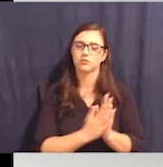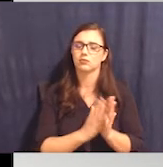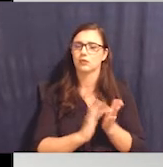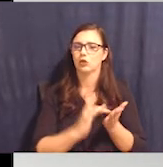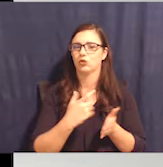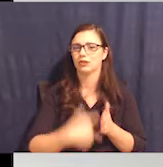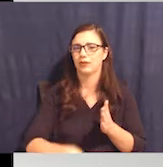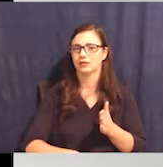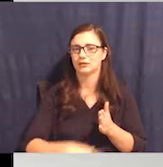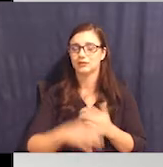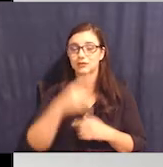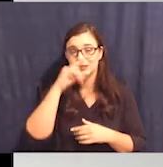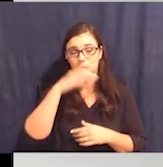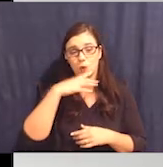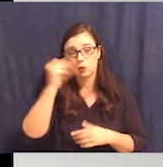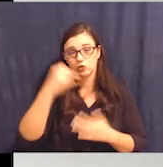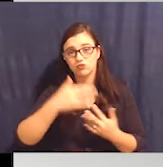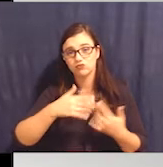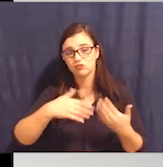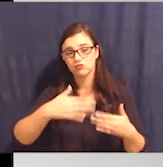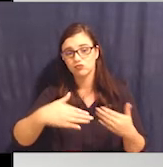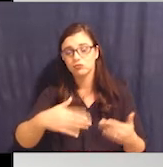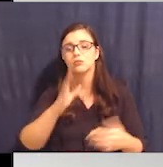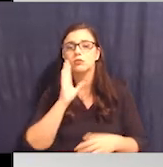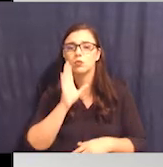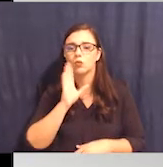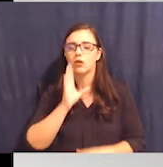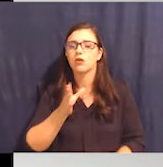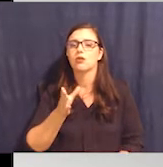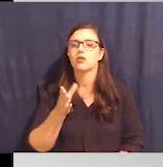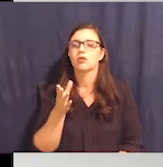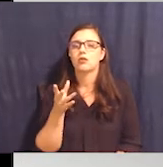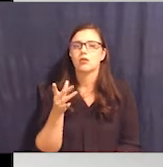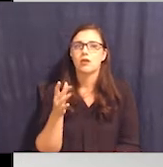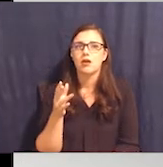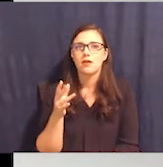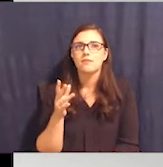can claim it as a medical expense. And as your kids get older, you're going